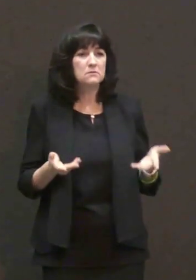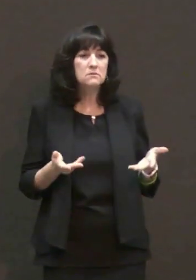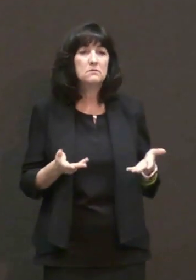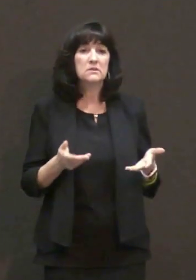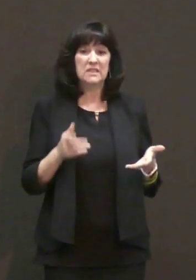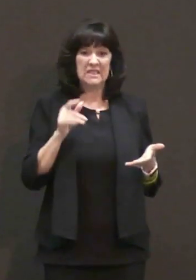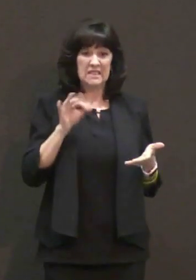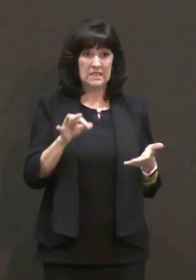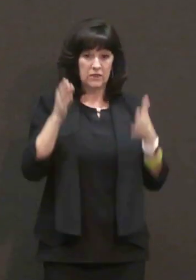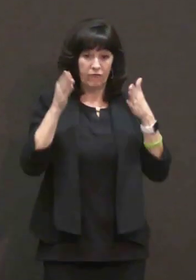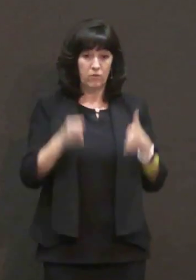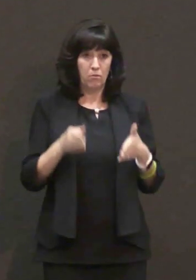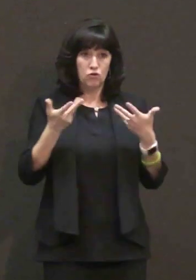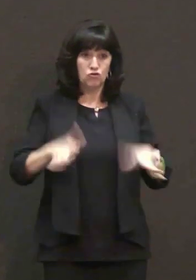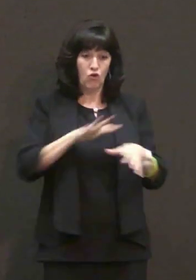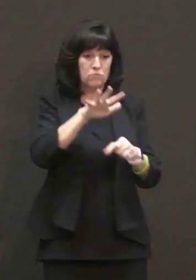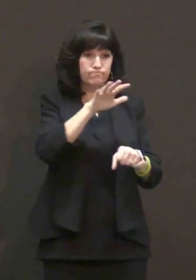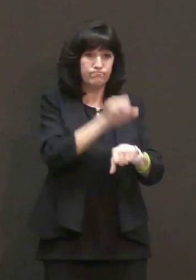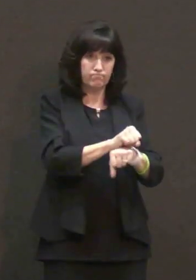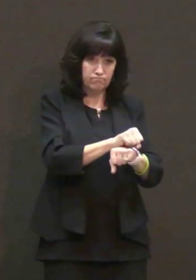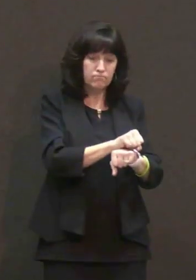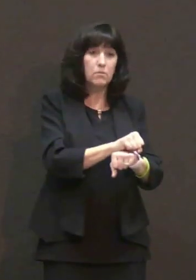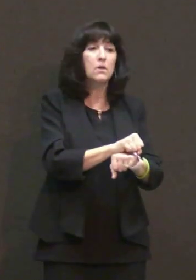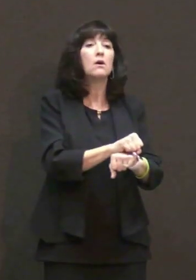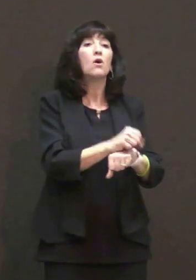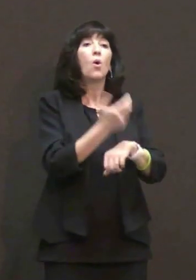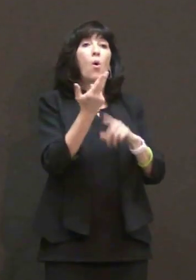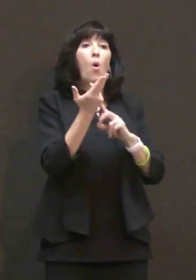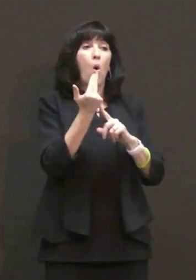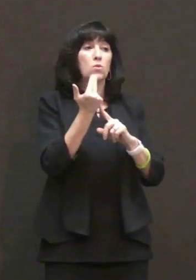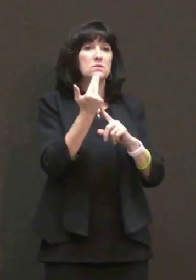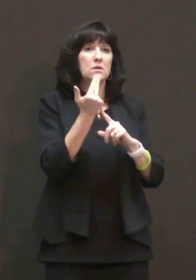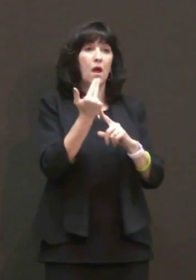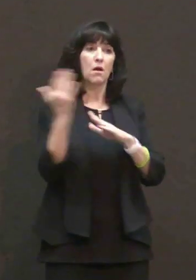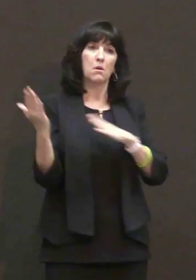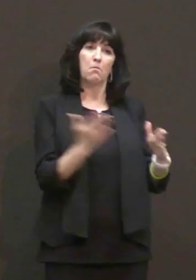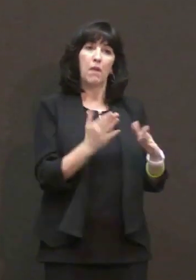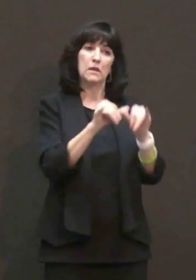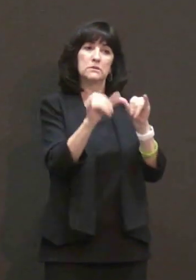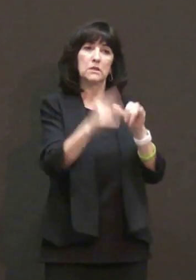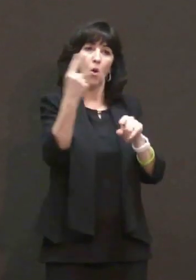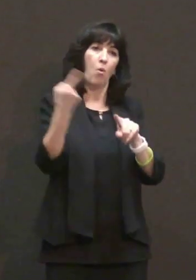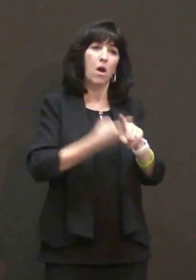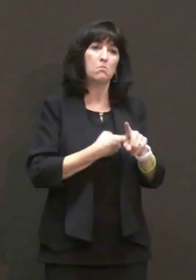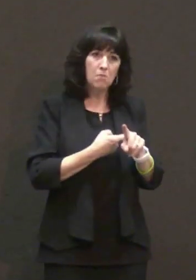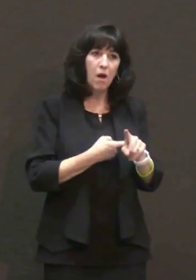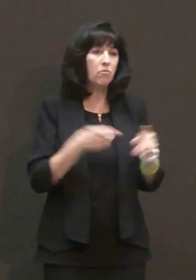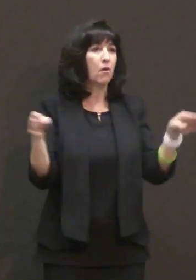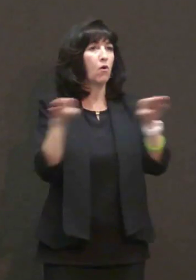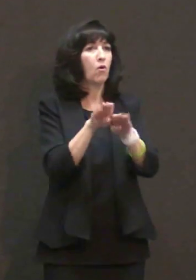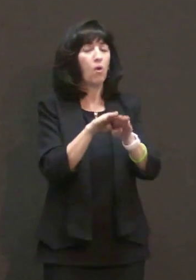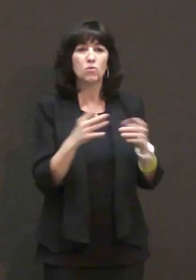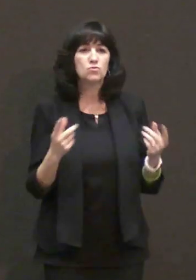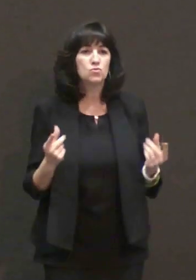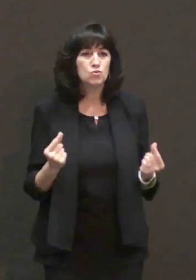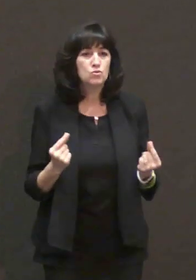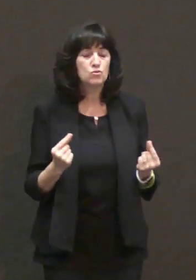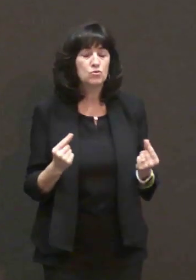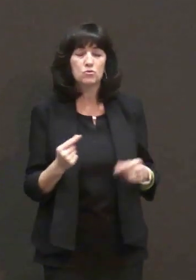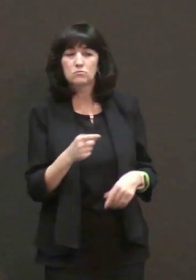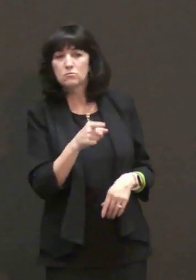booked for a month decides to shut down? So that shouldn't happen. We have permitted hotels that provide those